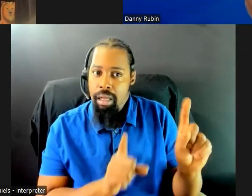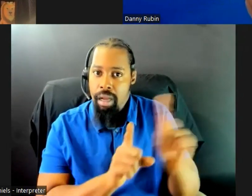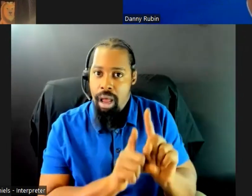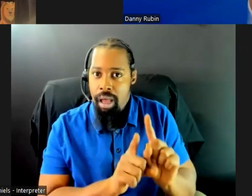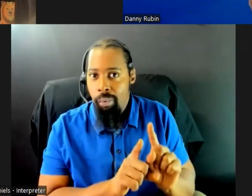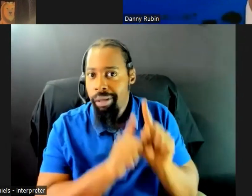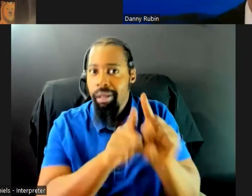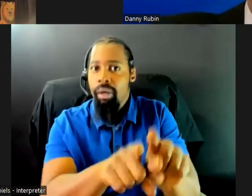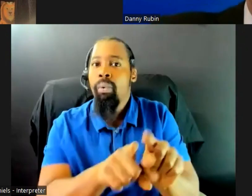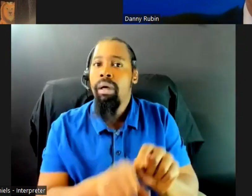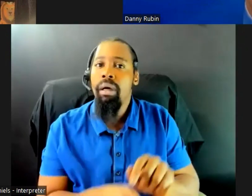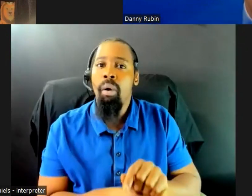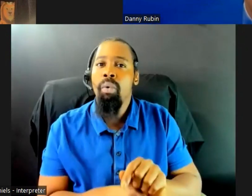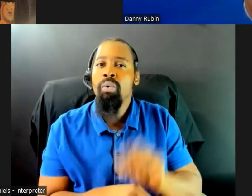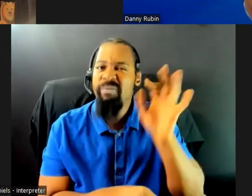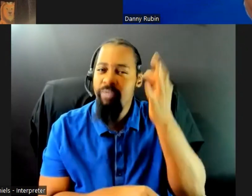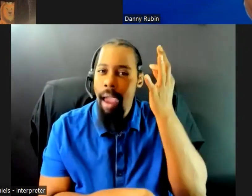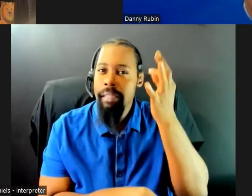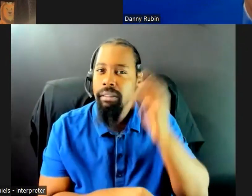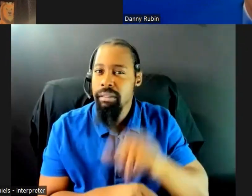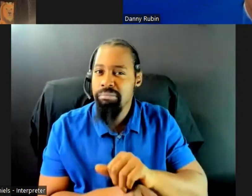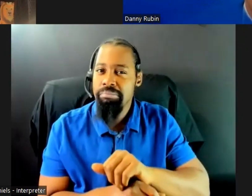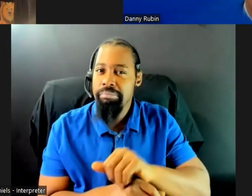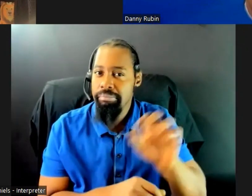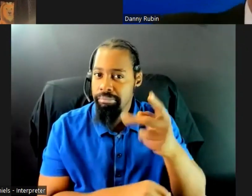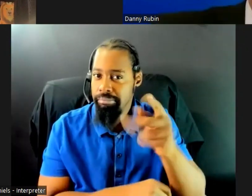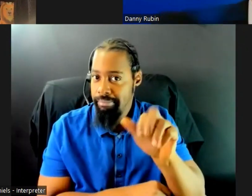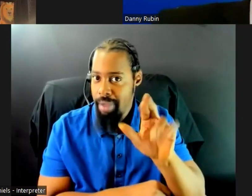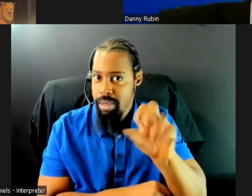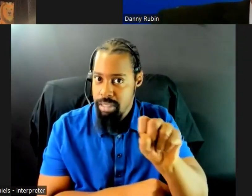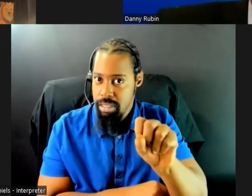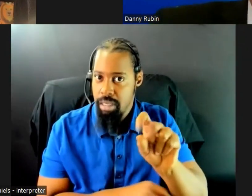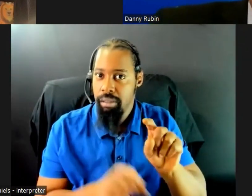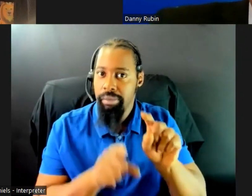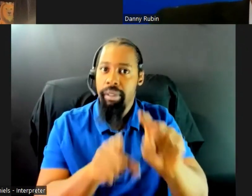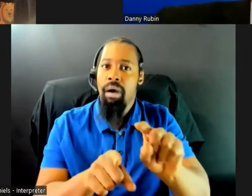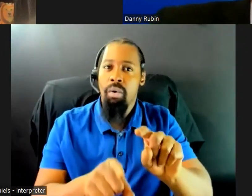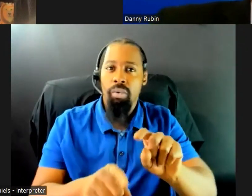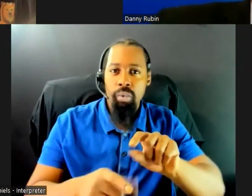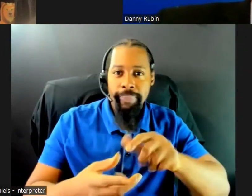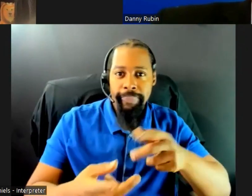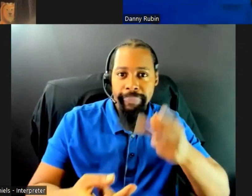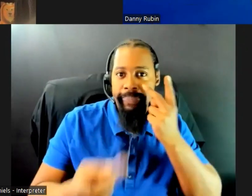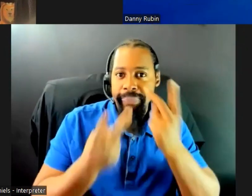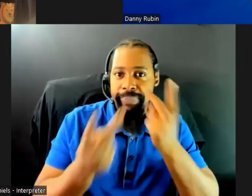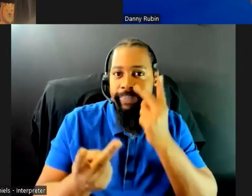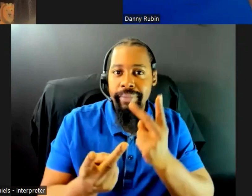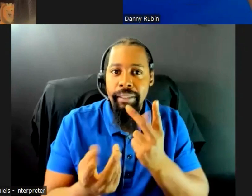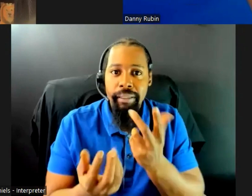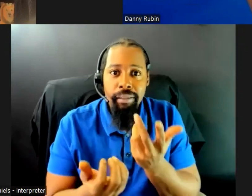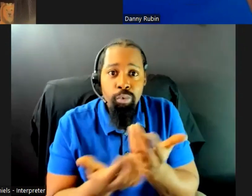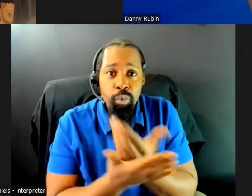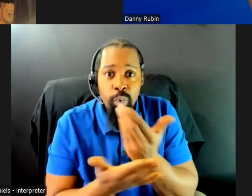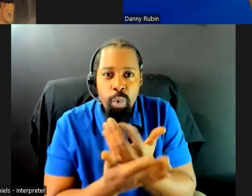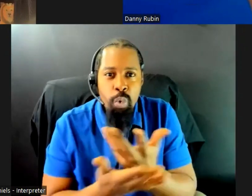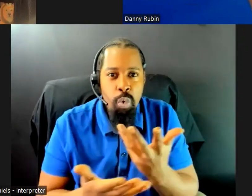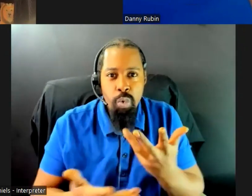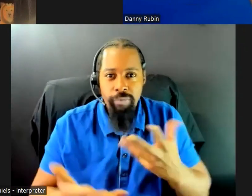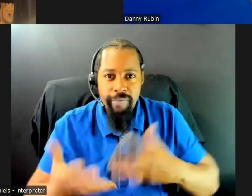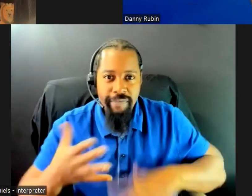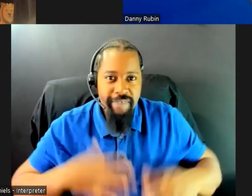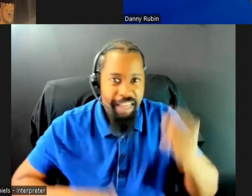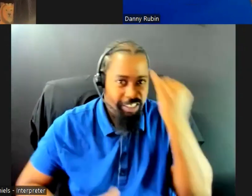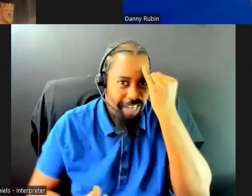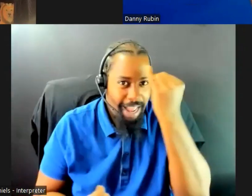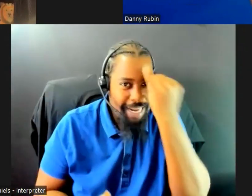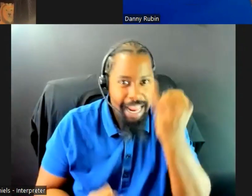presented. That's very important for any designer to be updated with the latest trends and see